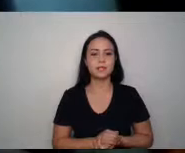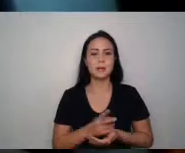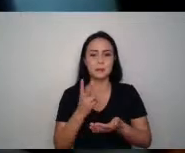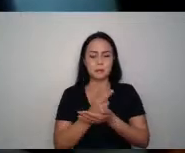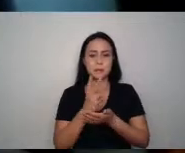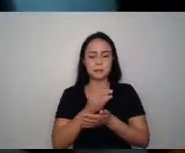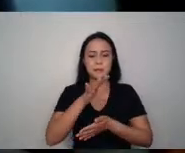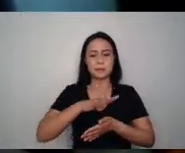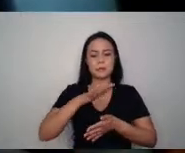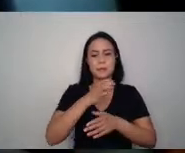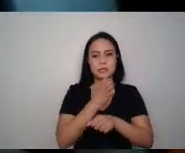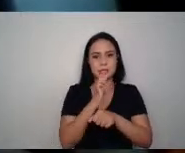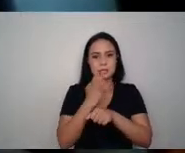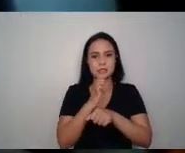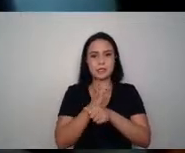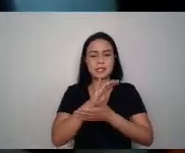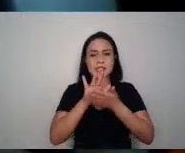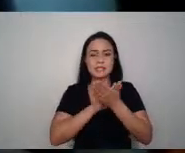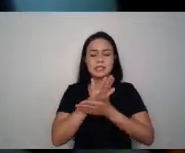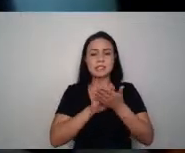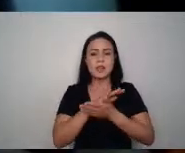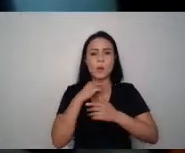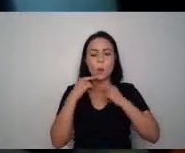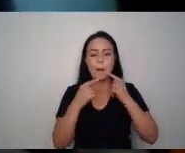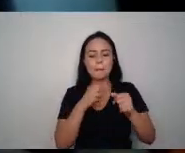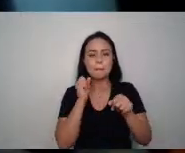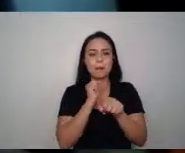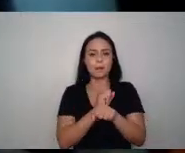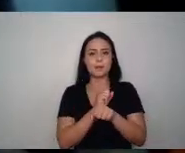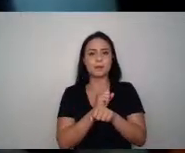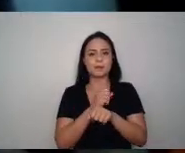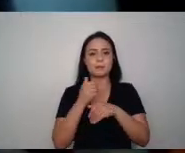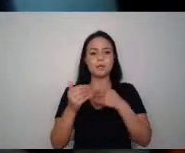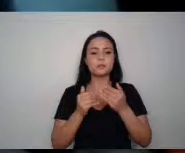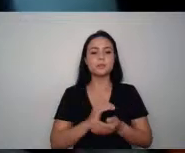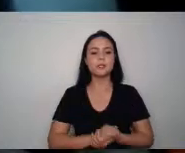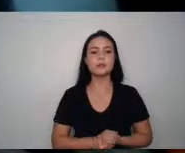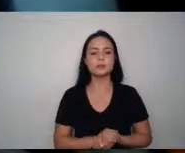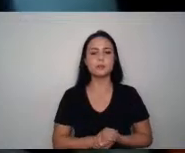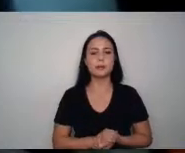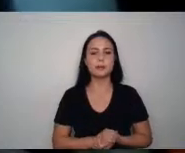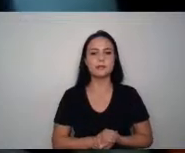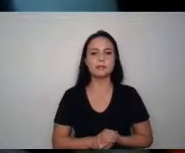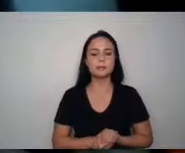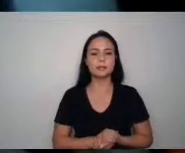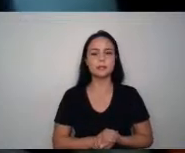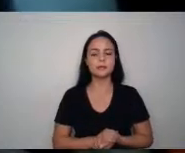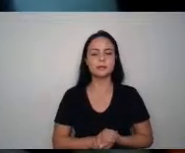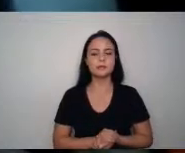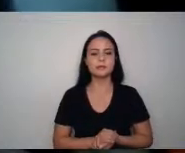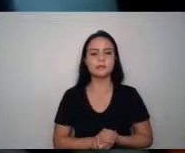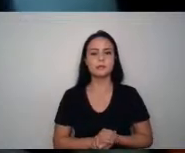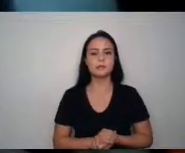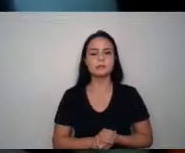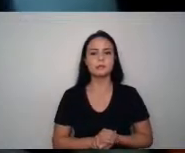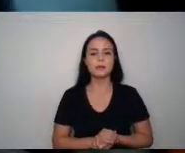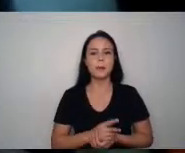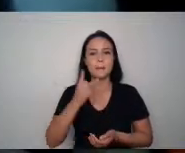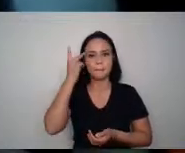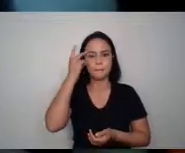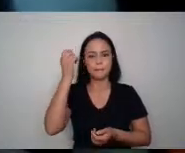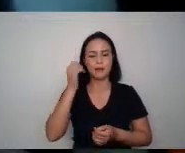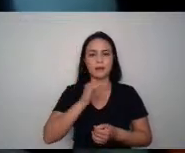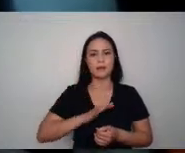very sem quaisquer short to carry pausas, out the same activities without any pauses, they create many problems and